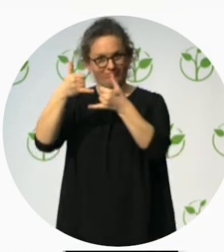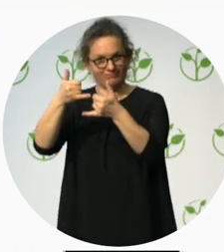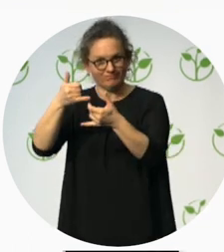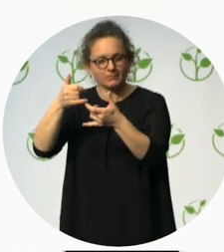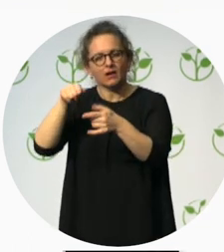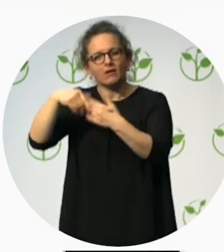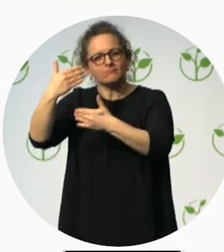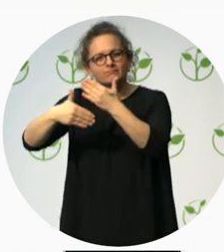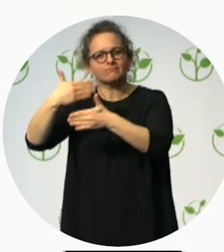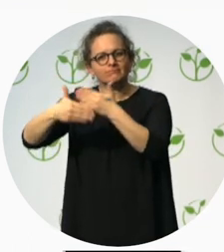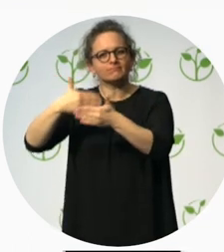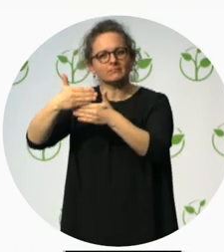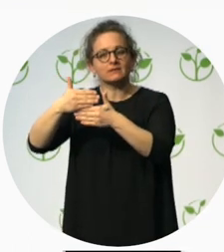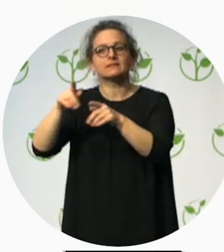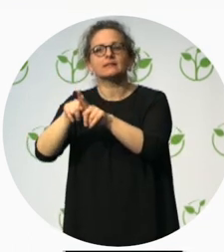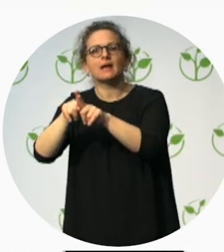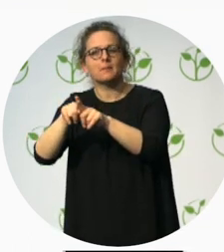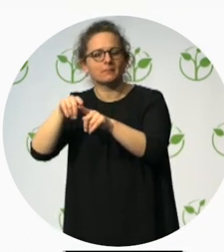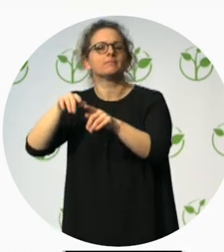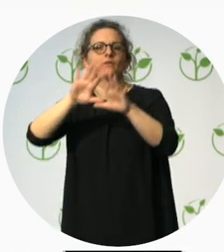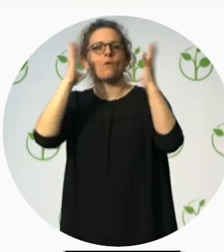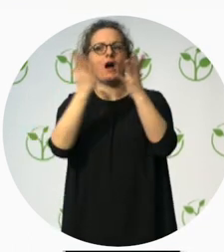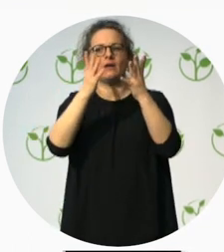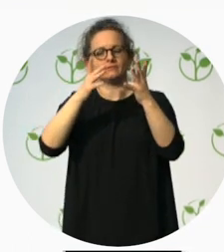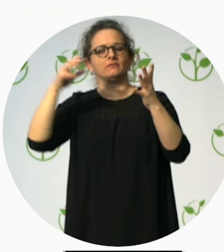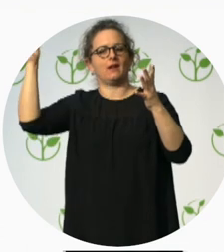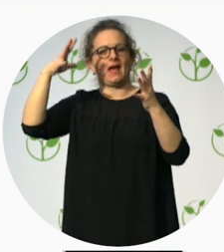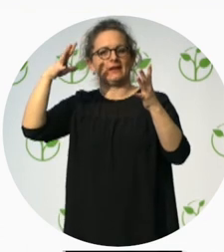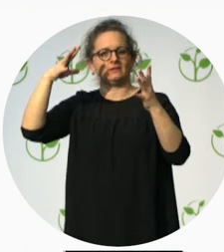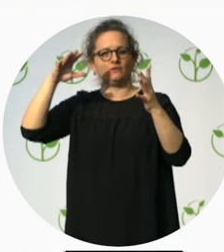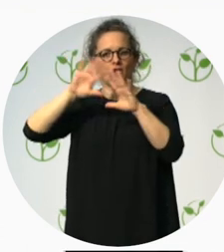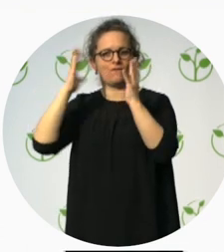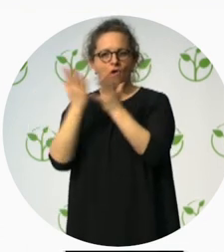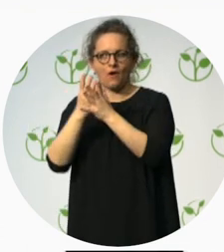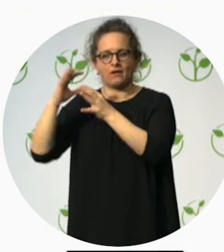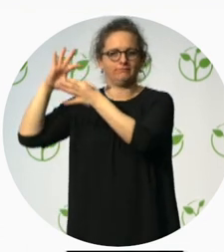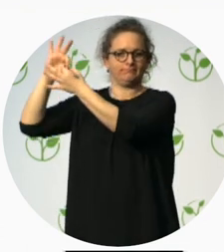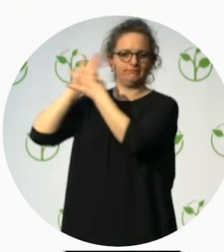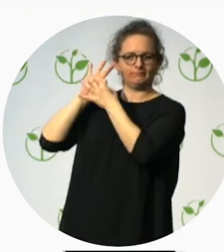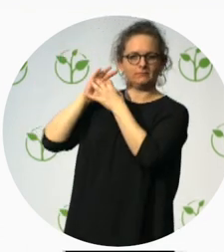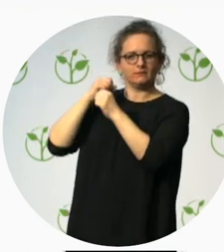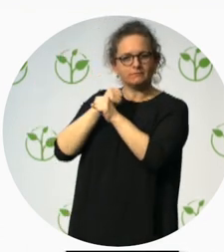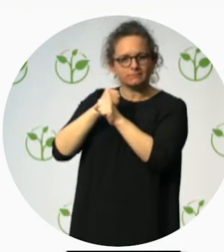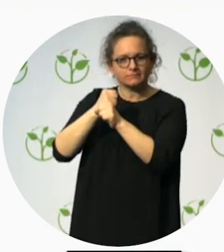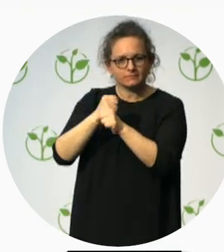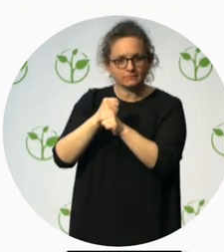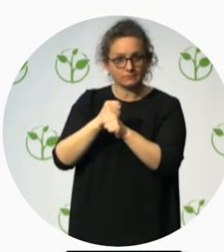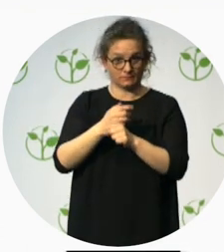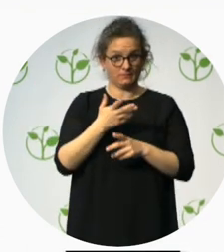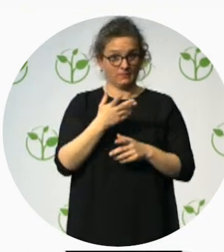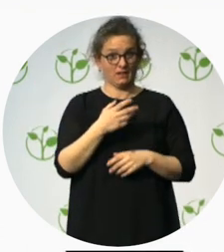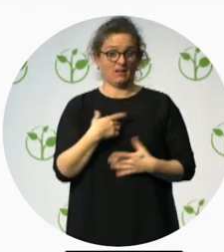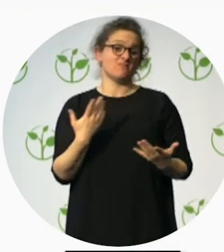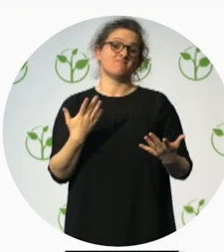Zero Project is a one-way trip. You cannot get rid of it once you are stepping into it. And you can see that it